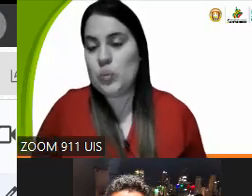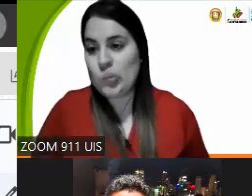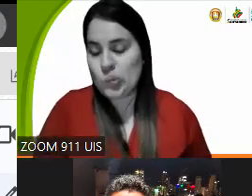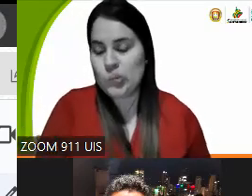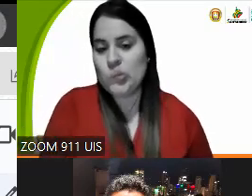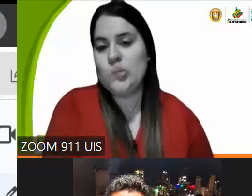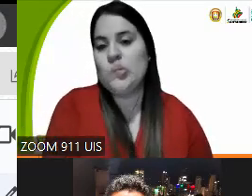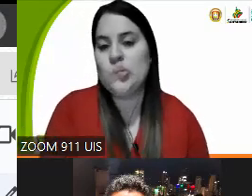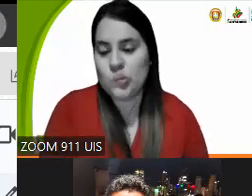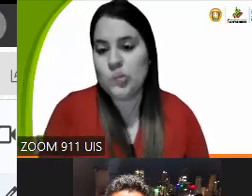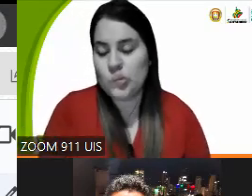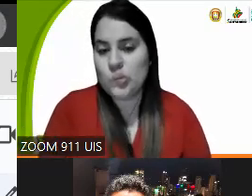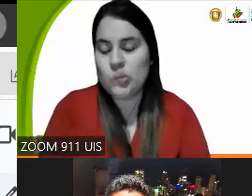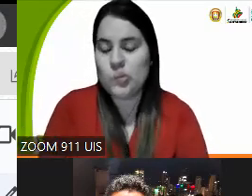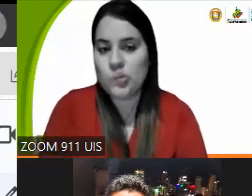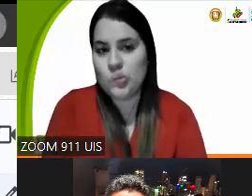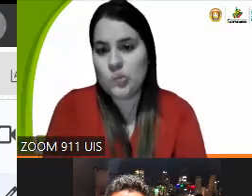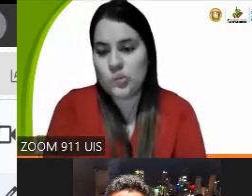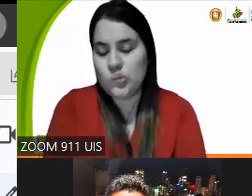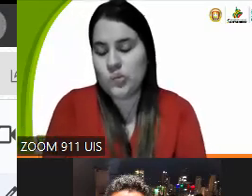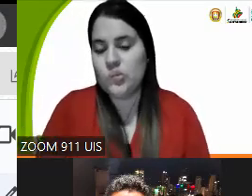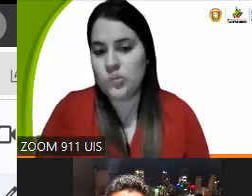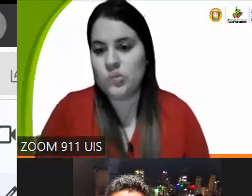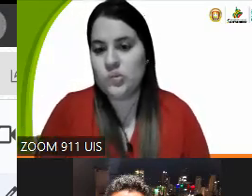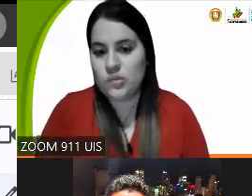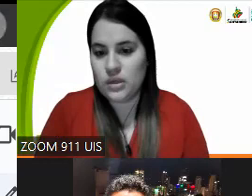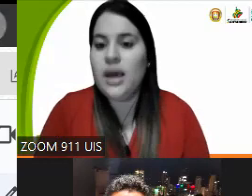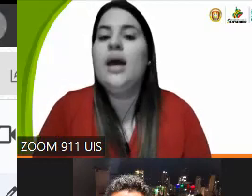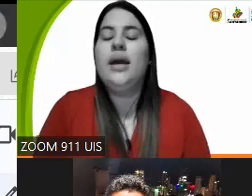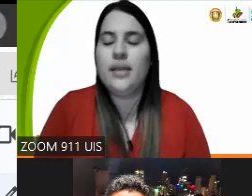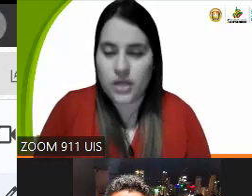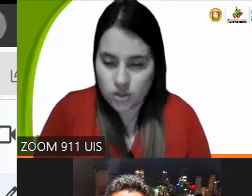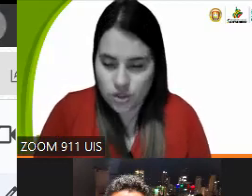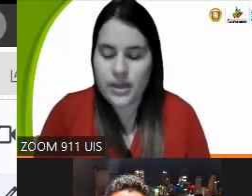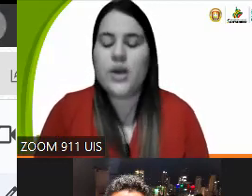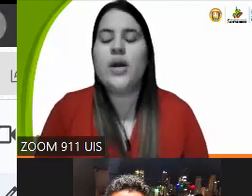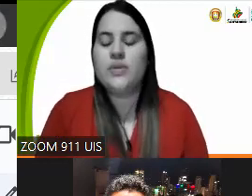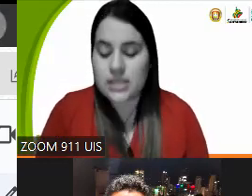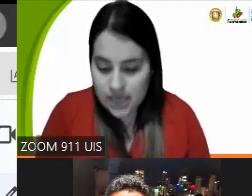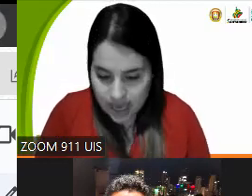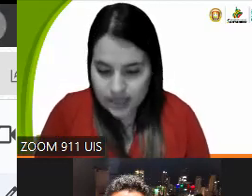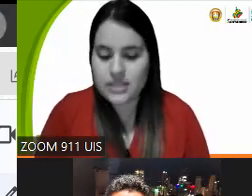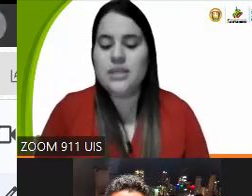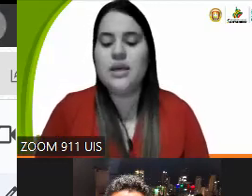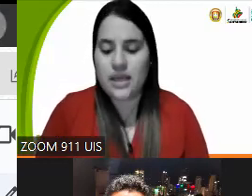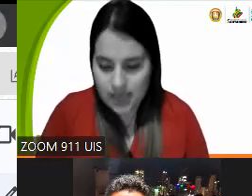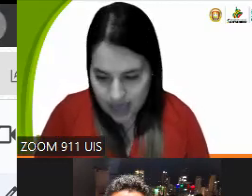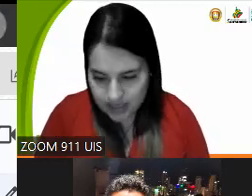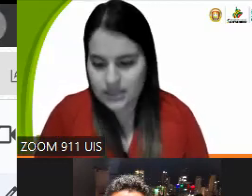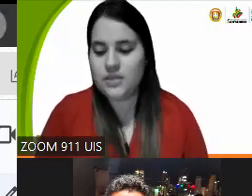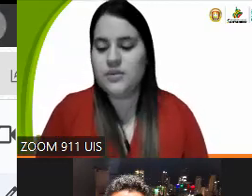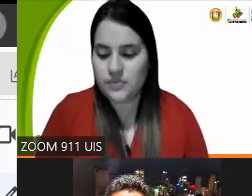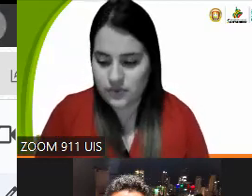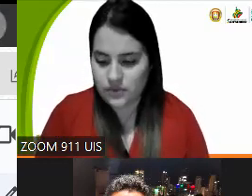is, I mean, it is depends on the cultural background, In the culture. thoughts, beliefs that